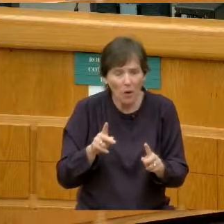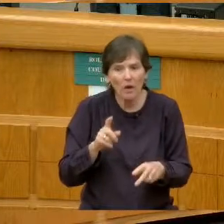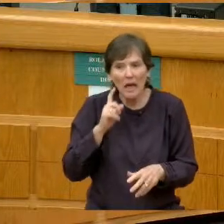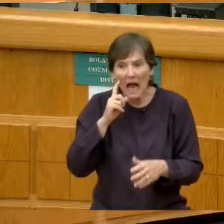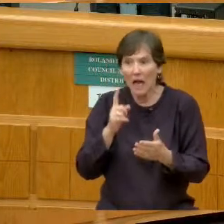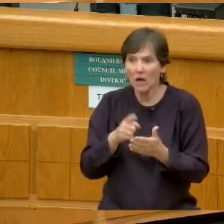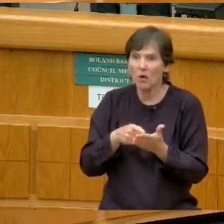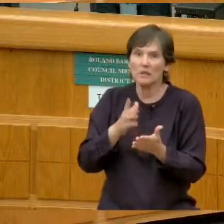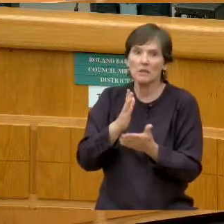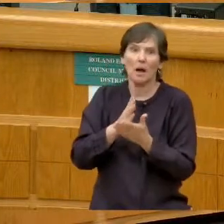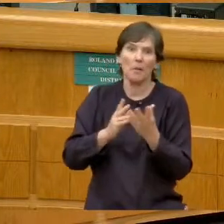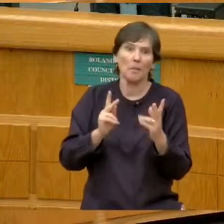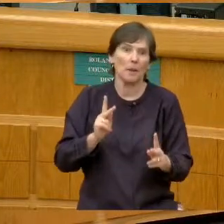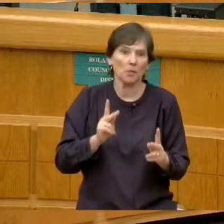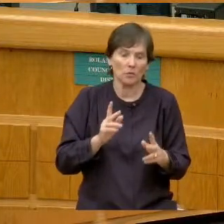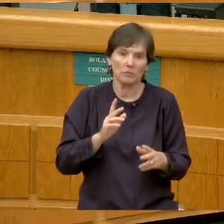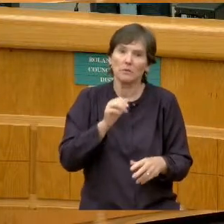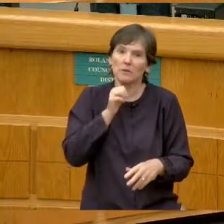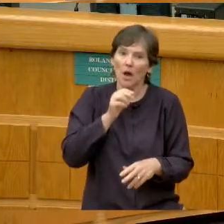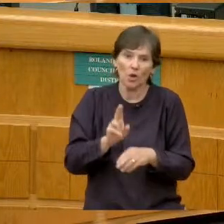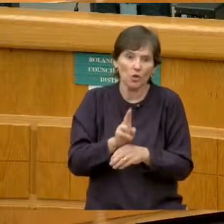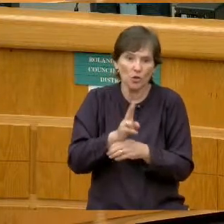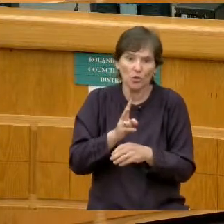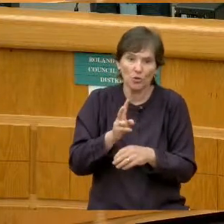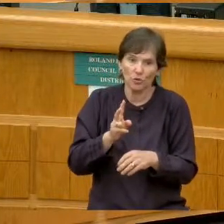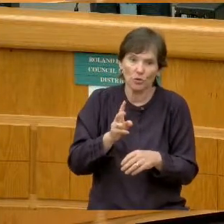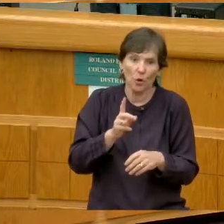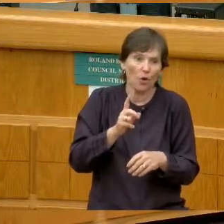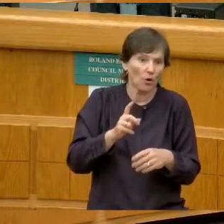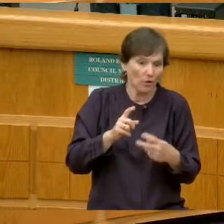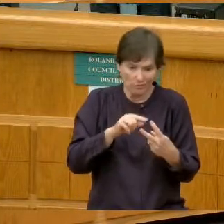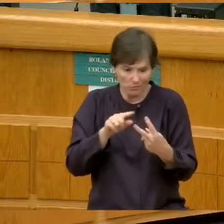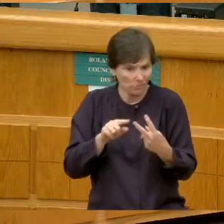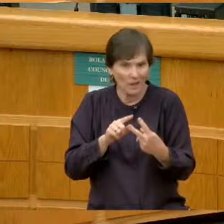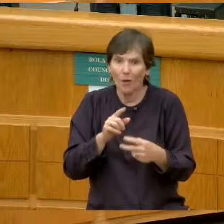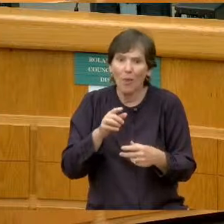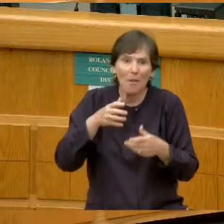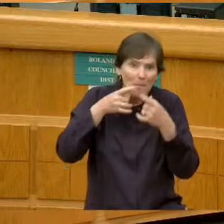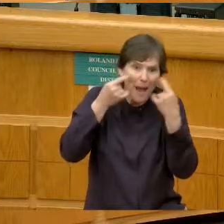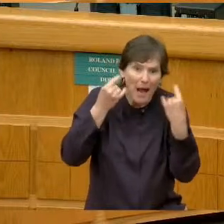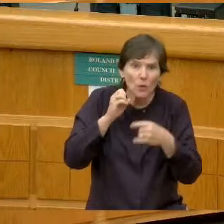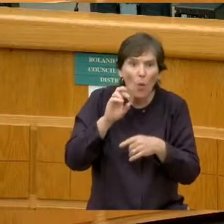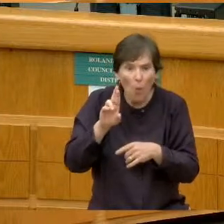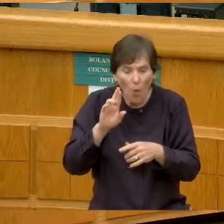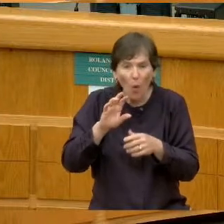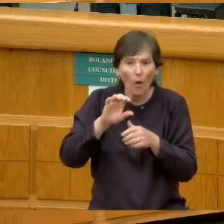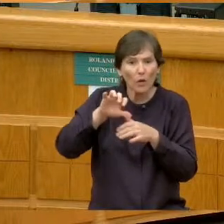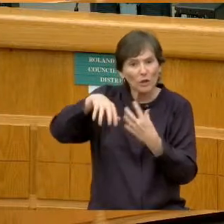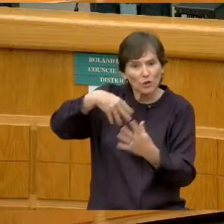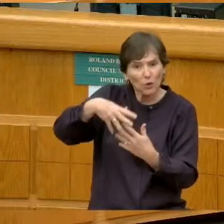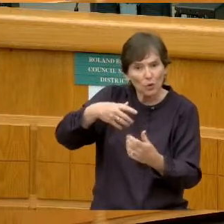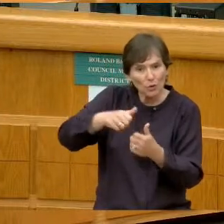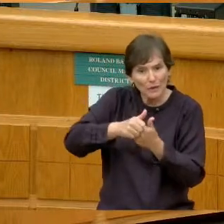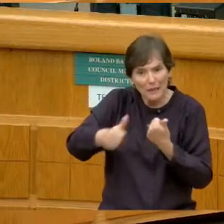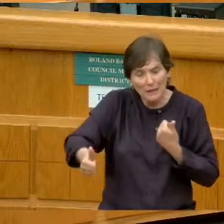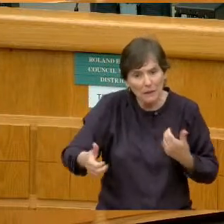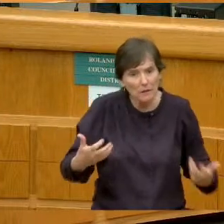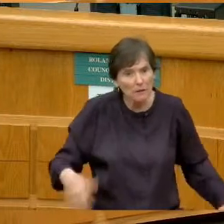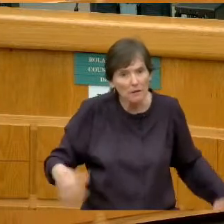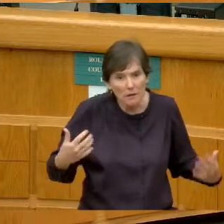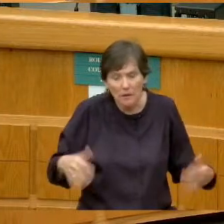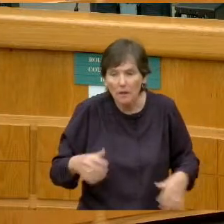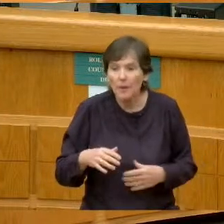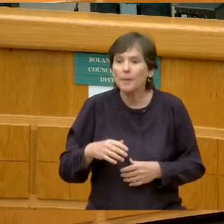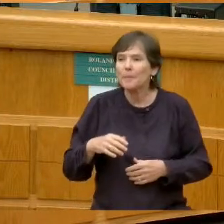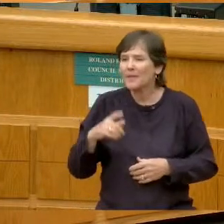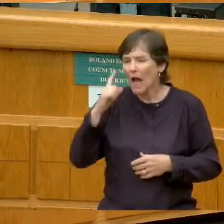both strategies at the same time. Also, I was just visiting for a short time here, and you were the one that took me with you to work,